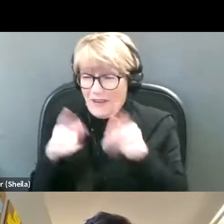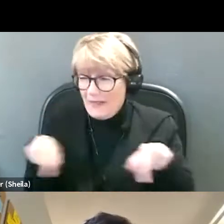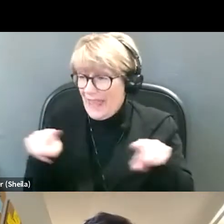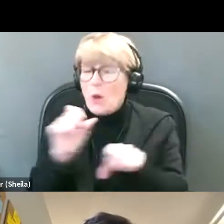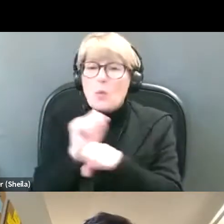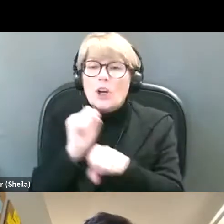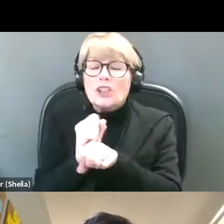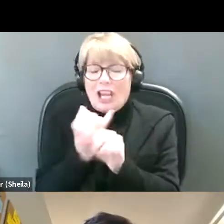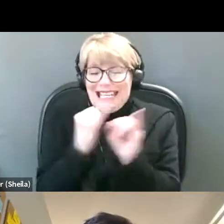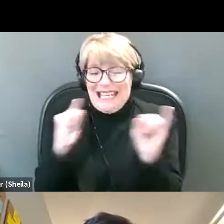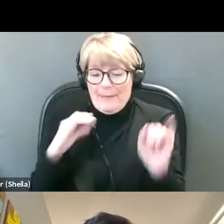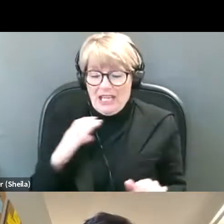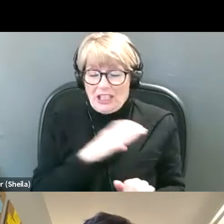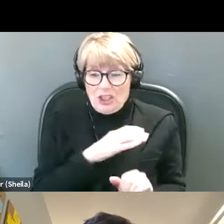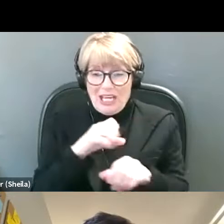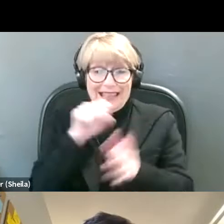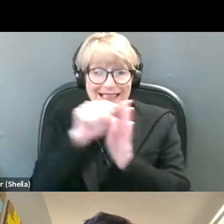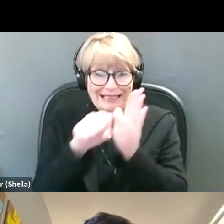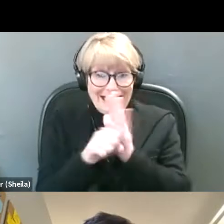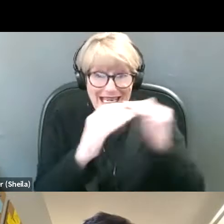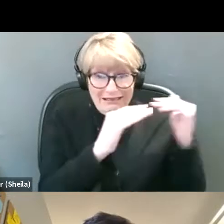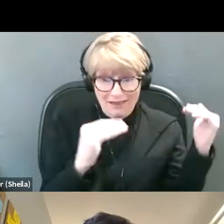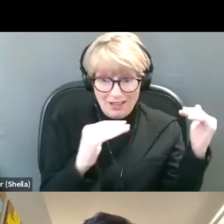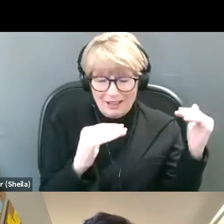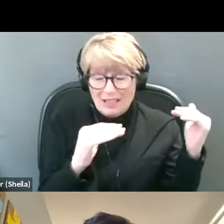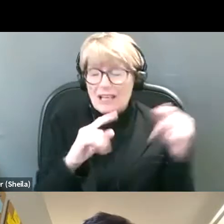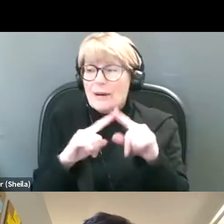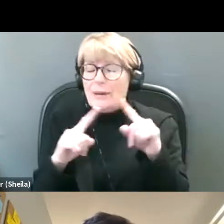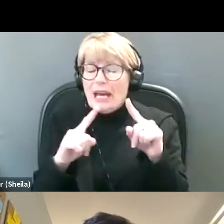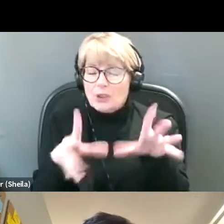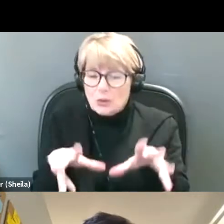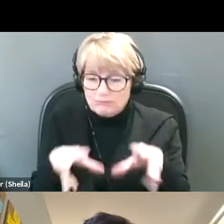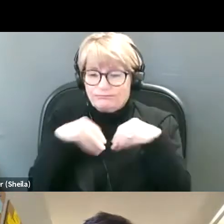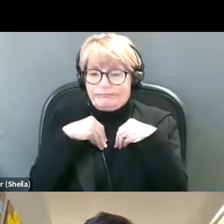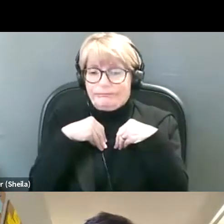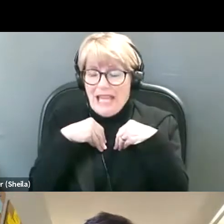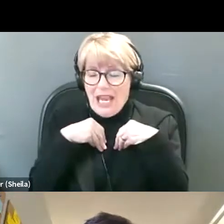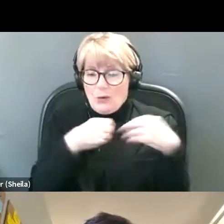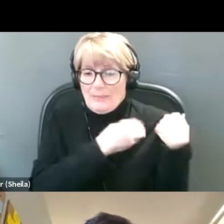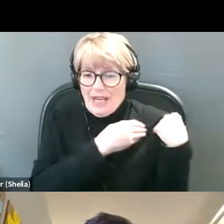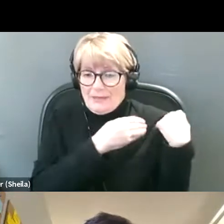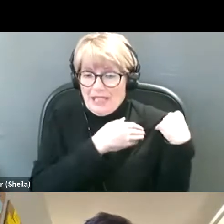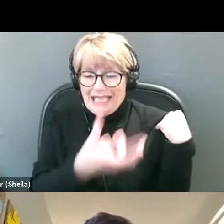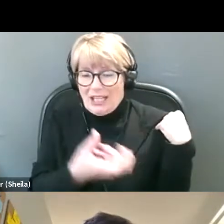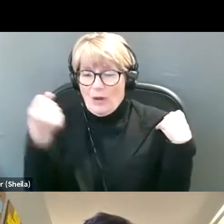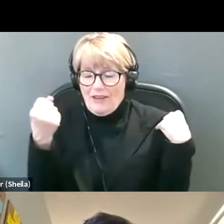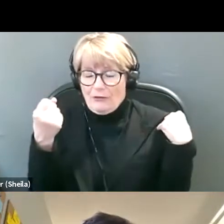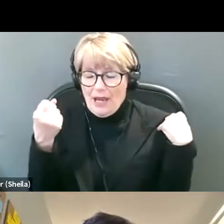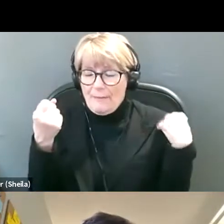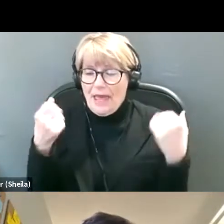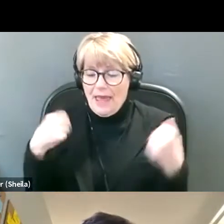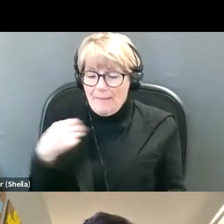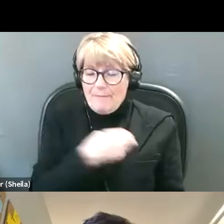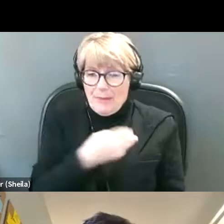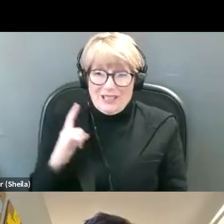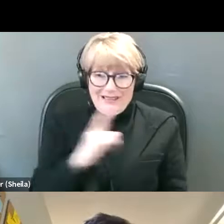at the state level. In order to take that responsibility away from members of the General Assembly, we need to amend